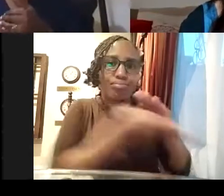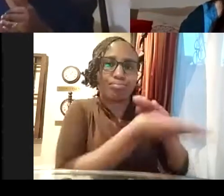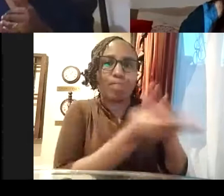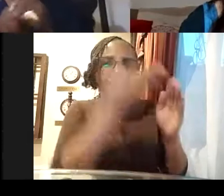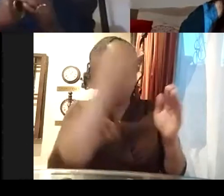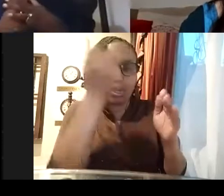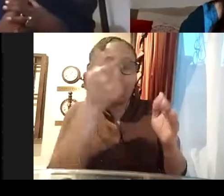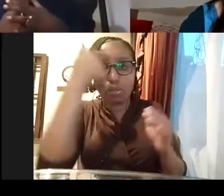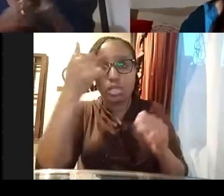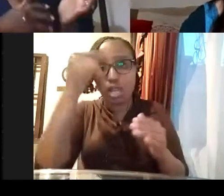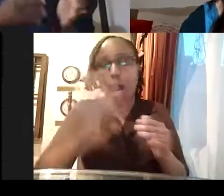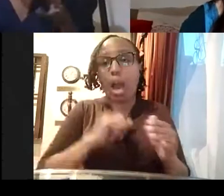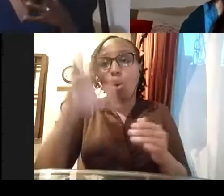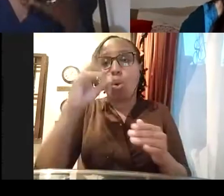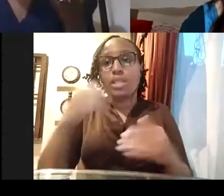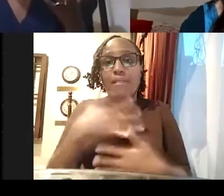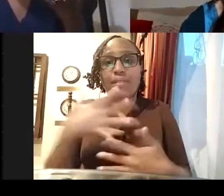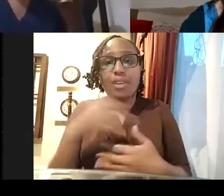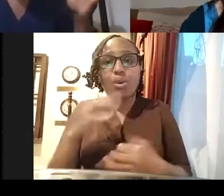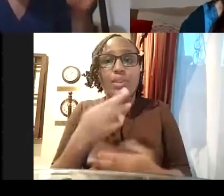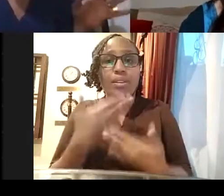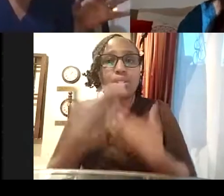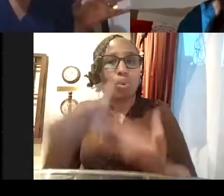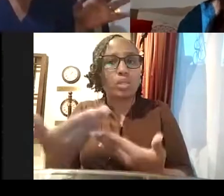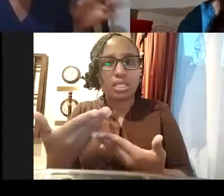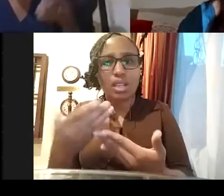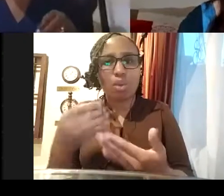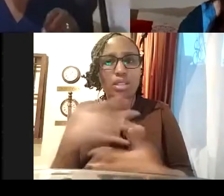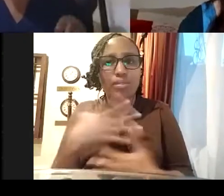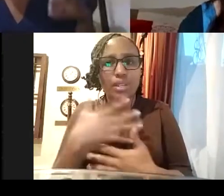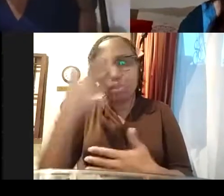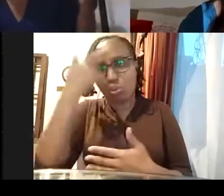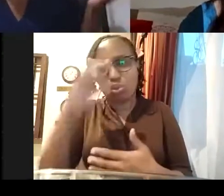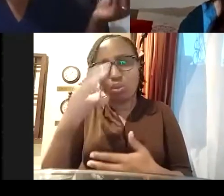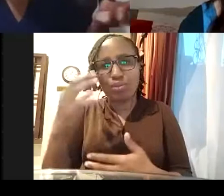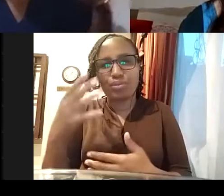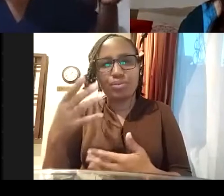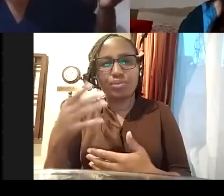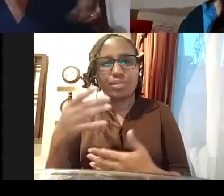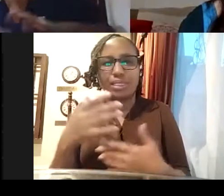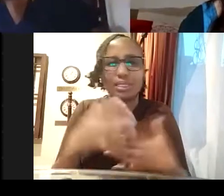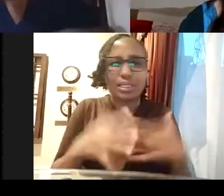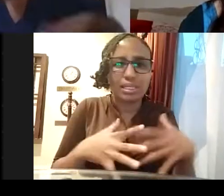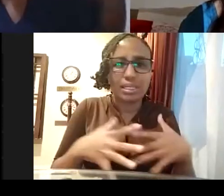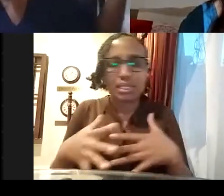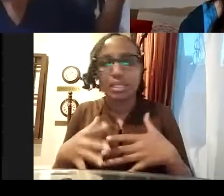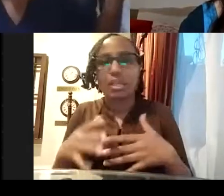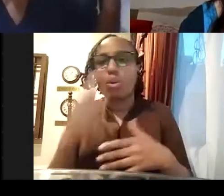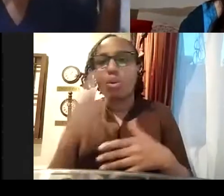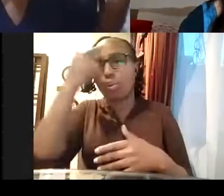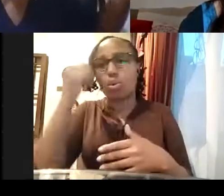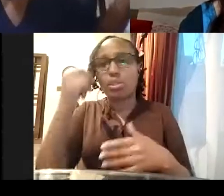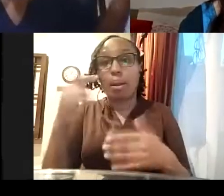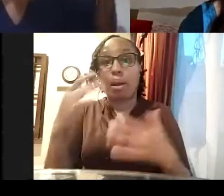of the response. I was afraid and also maybe just a little arrogant and a little afraid, because I also assumed my book would come out and just whoa, everybody